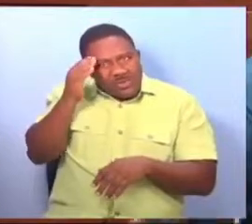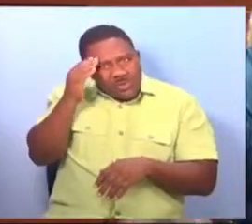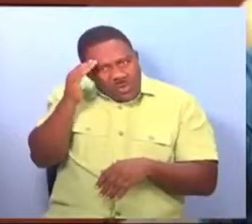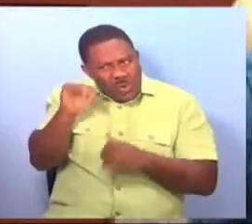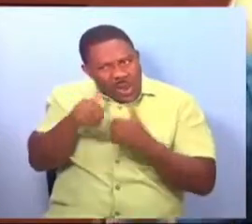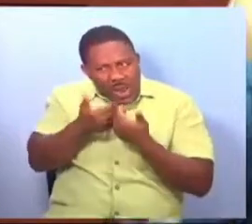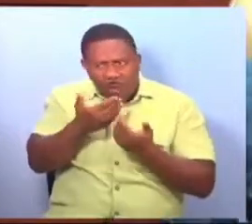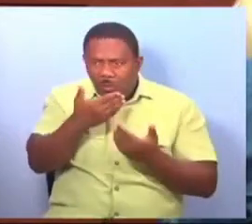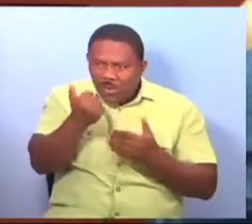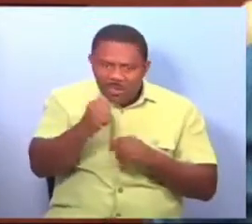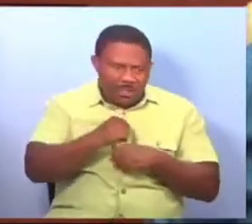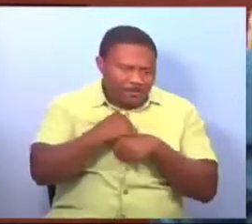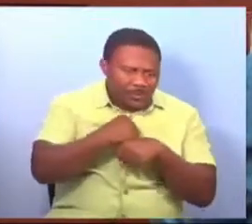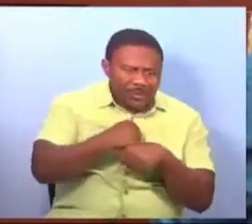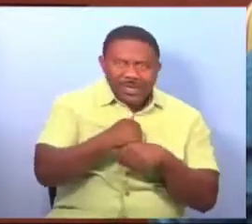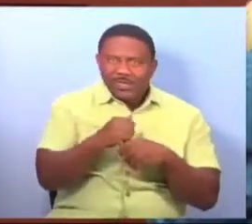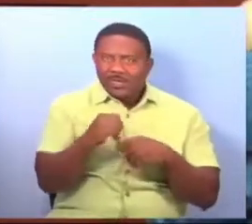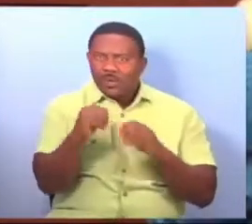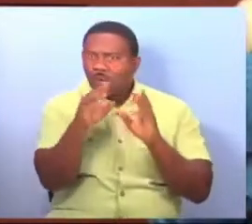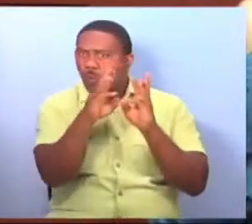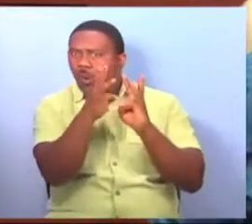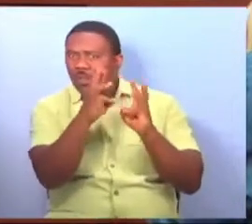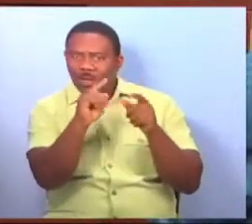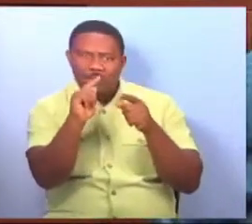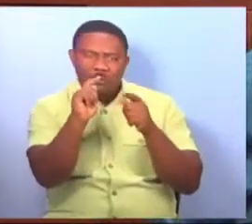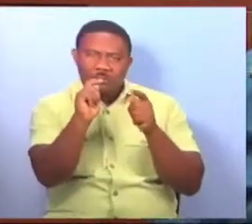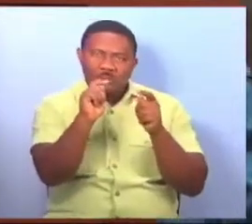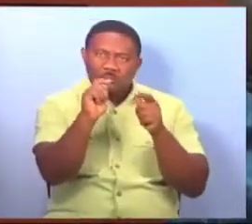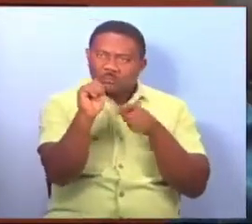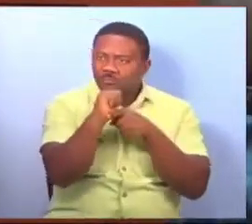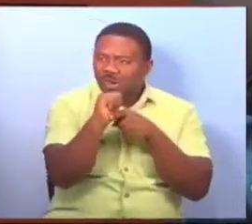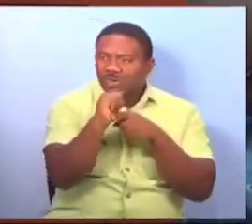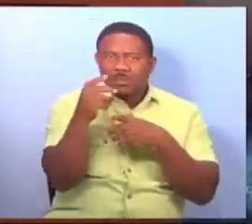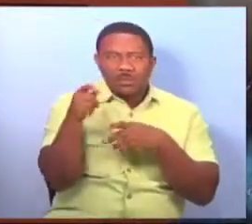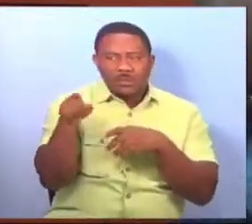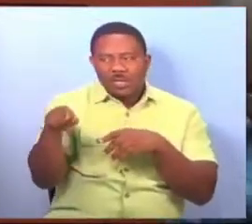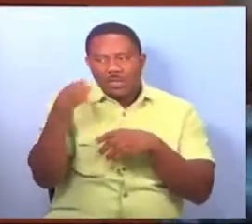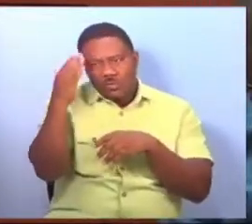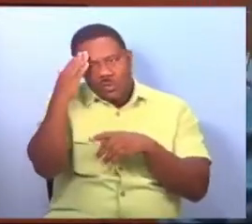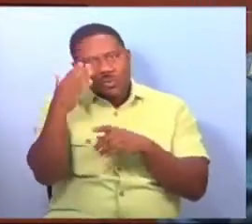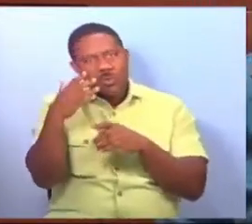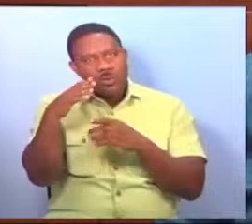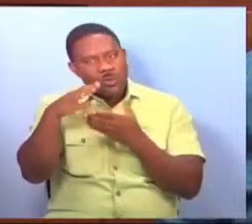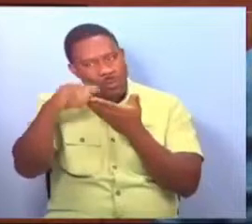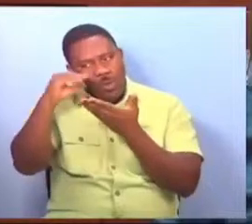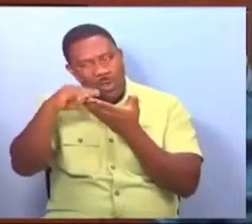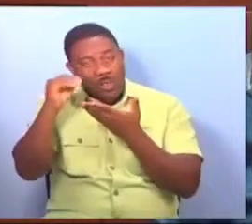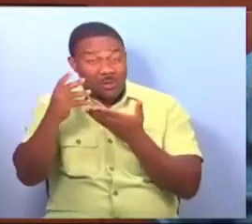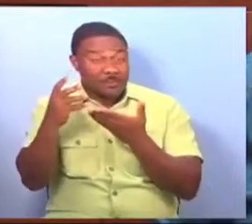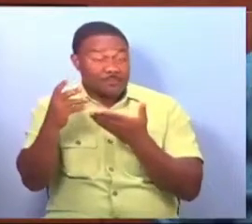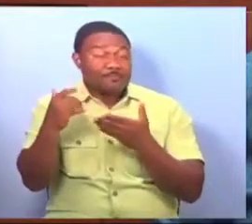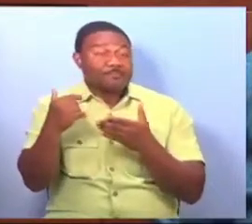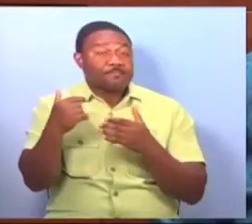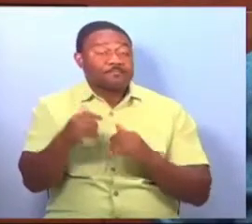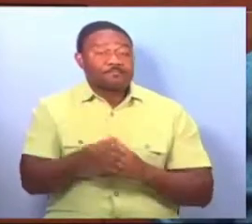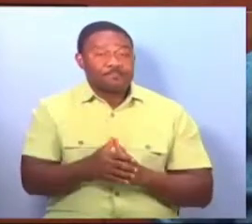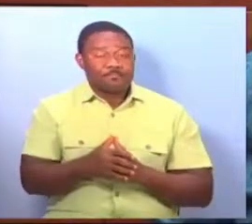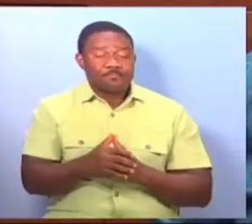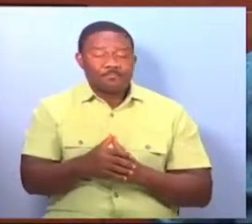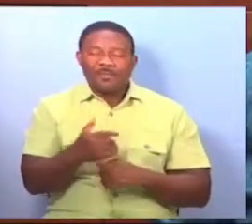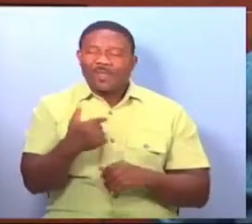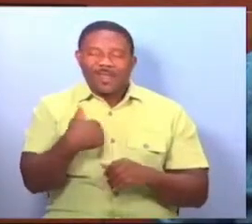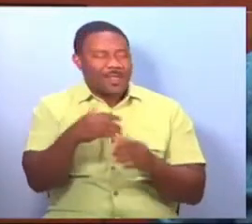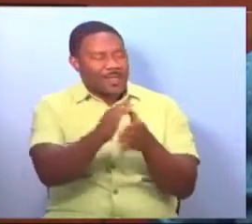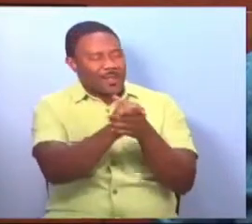climate-resilient practices is so important that at those early stages, they become familiar and young champions. On this note, I